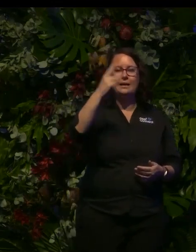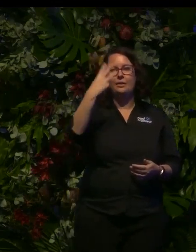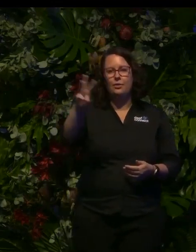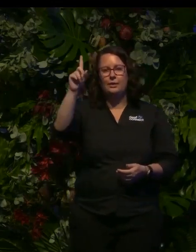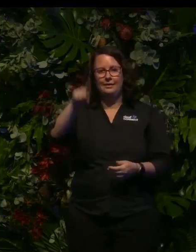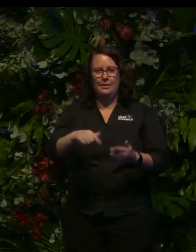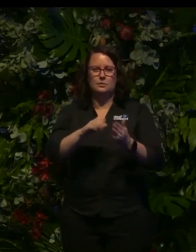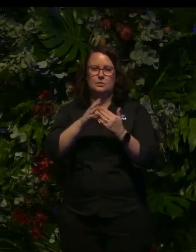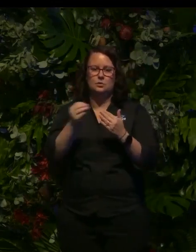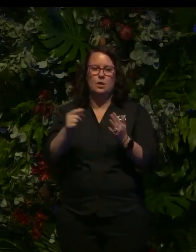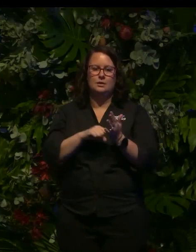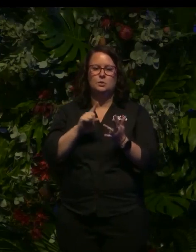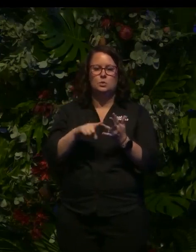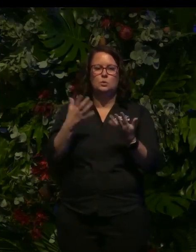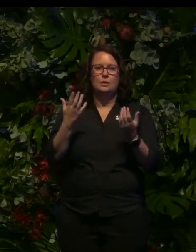have,